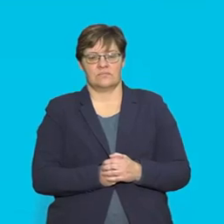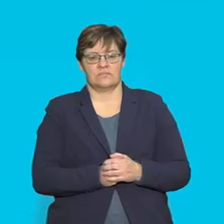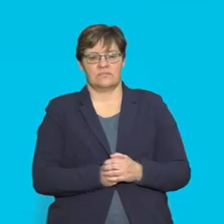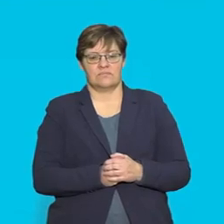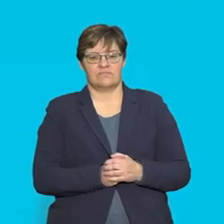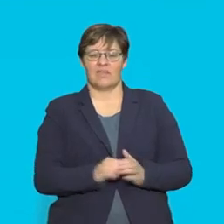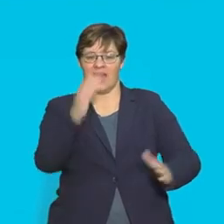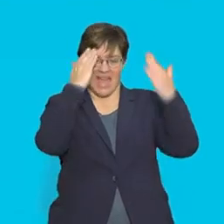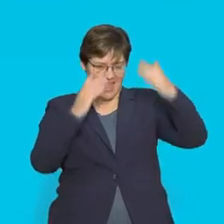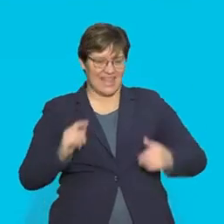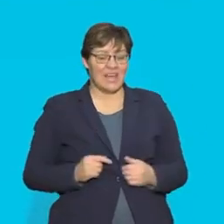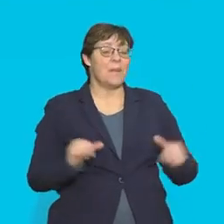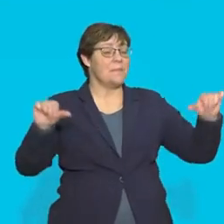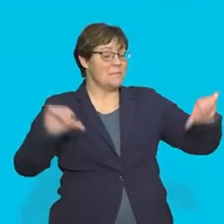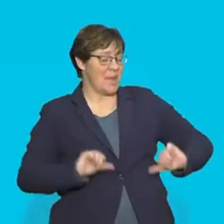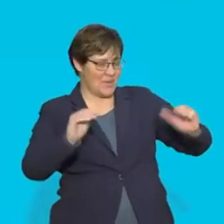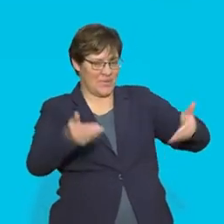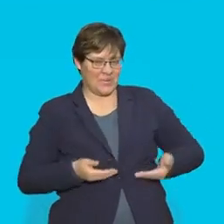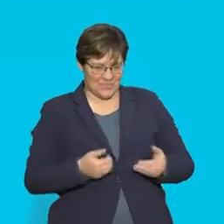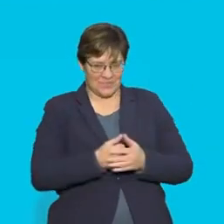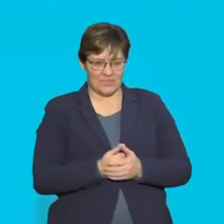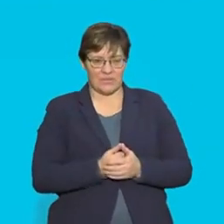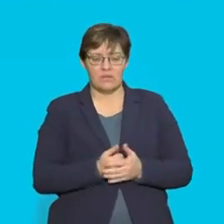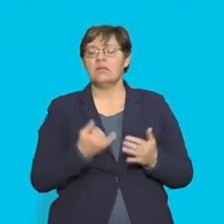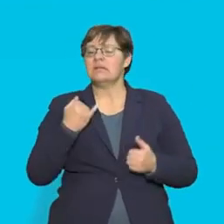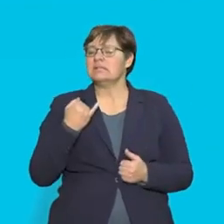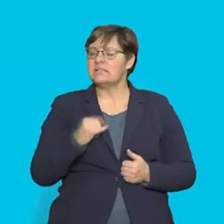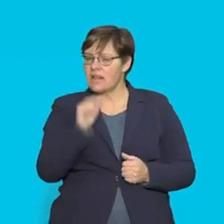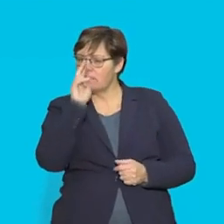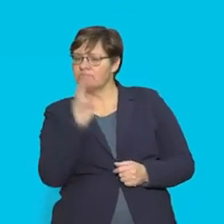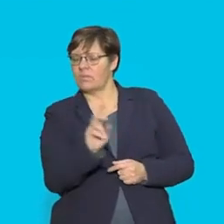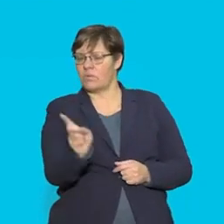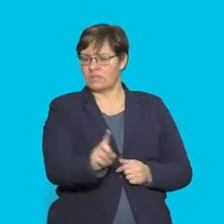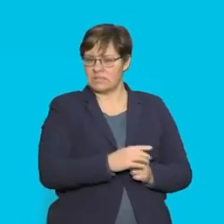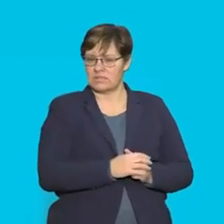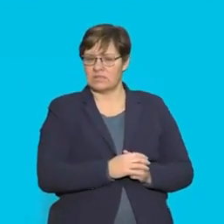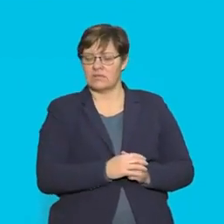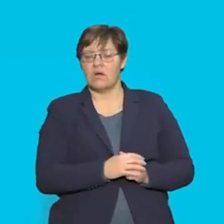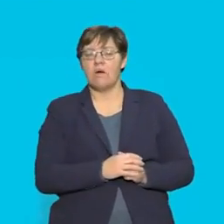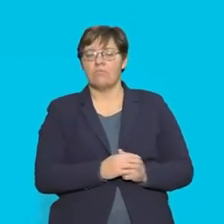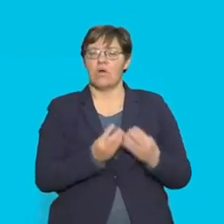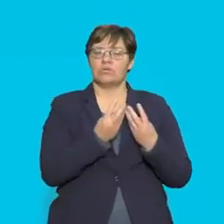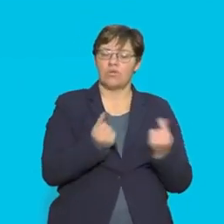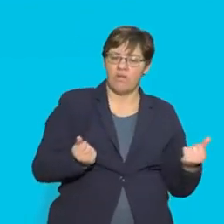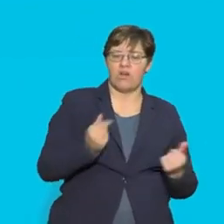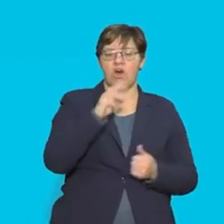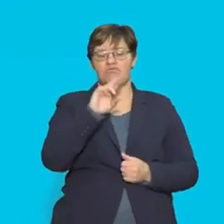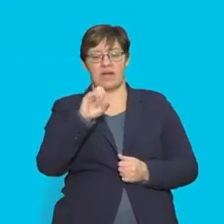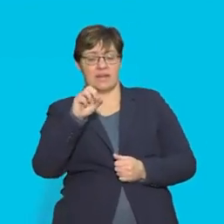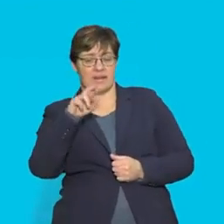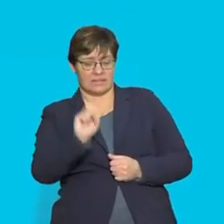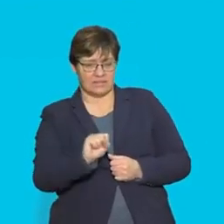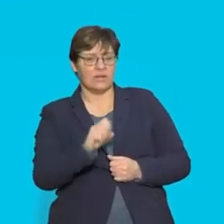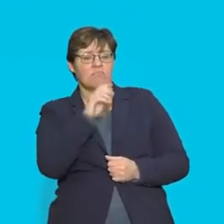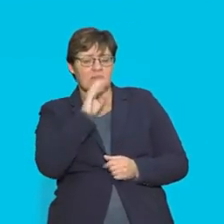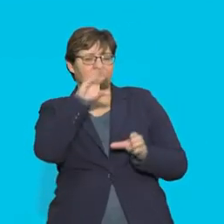Hi guys, welcome back from the ad break. So we are still looking at solving some riders that have to do with triangles, right?